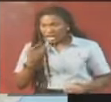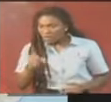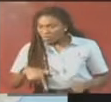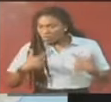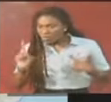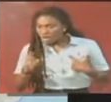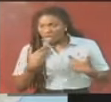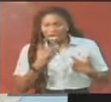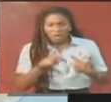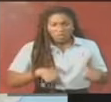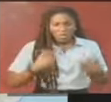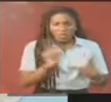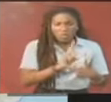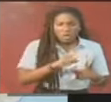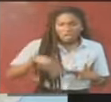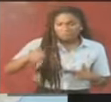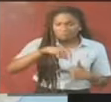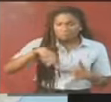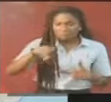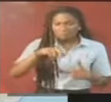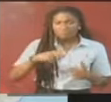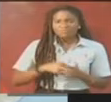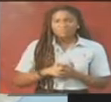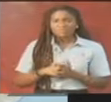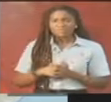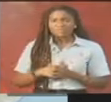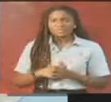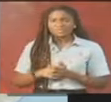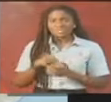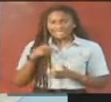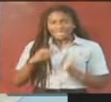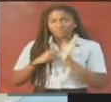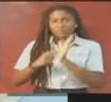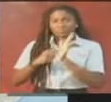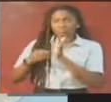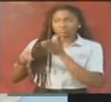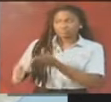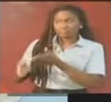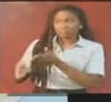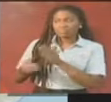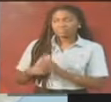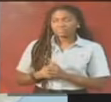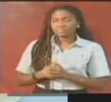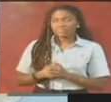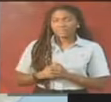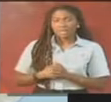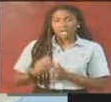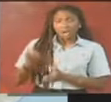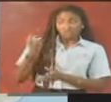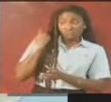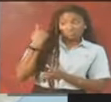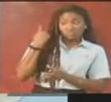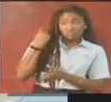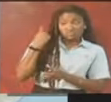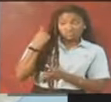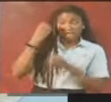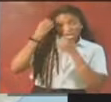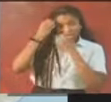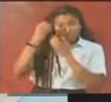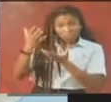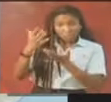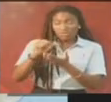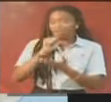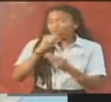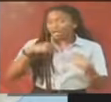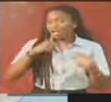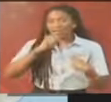week 16's data is still being processed, and therefore this data set will not be a complete representation of the data